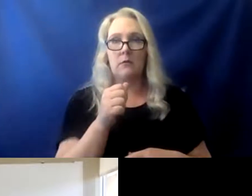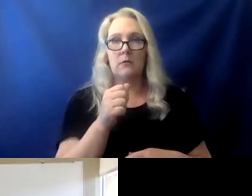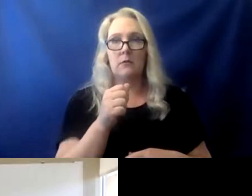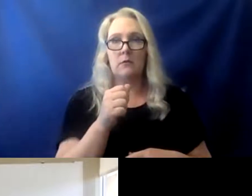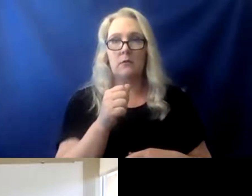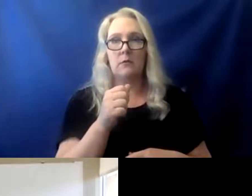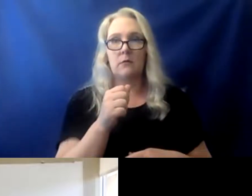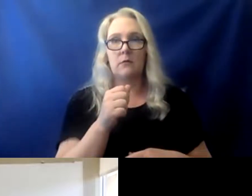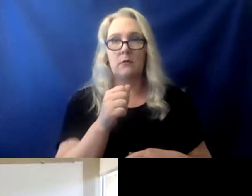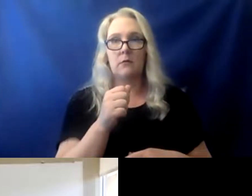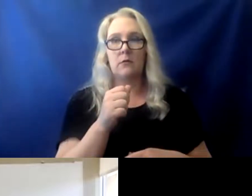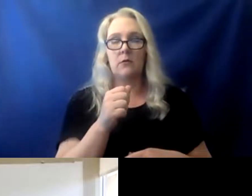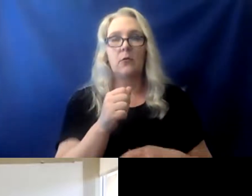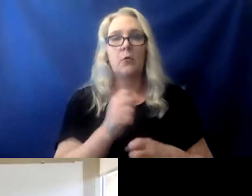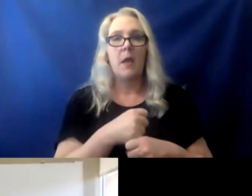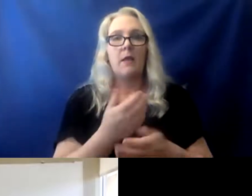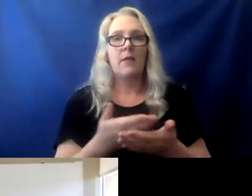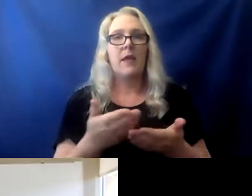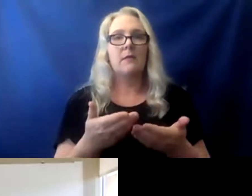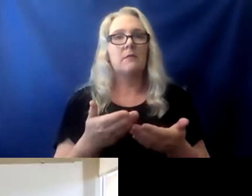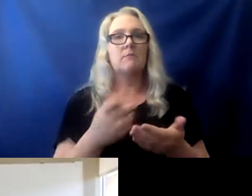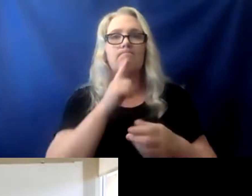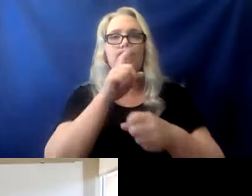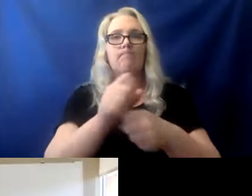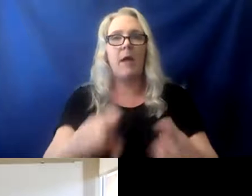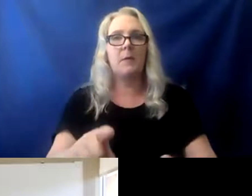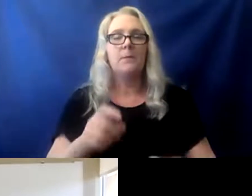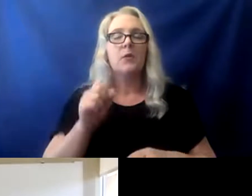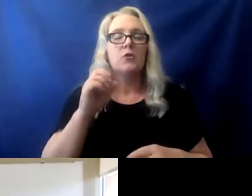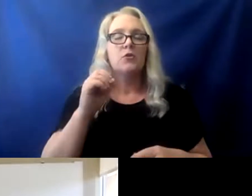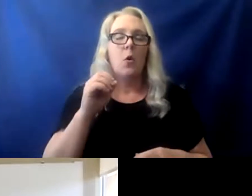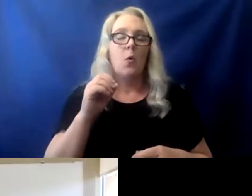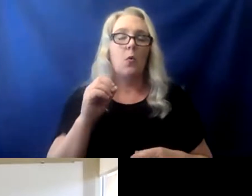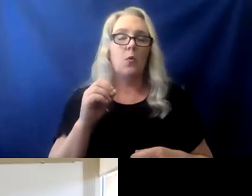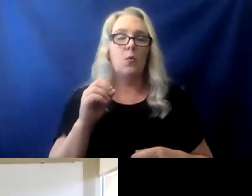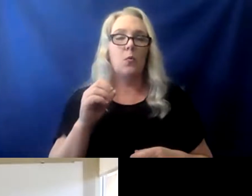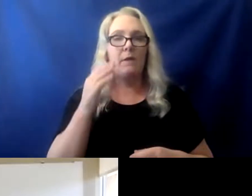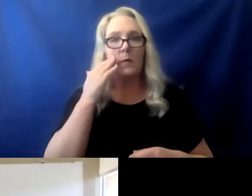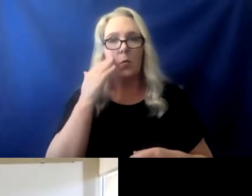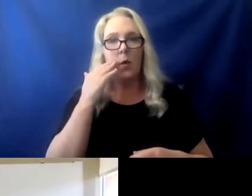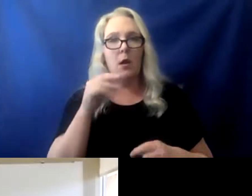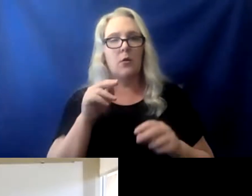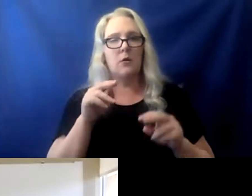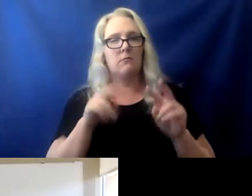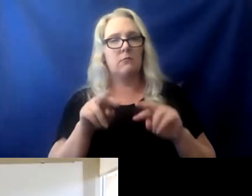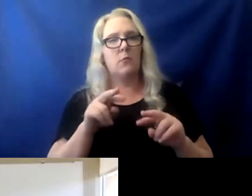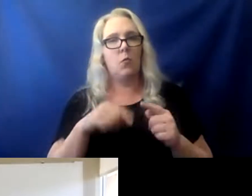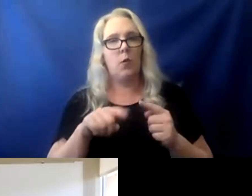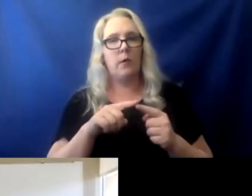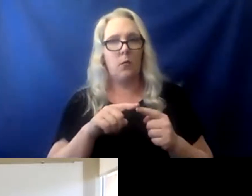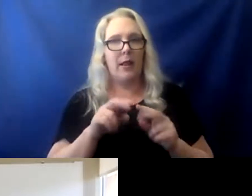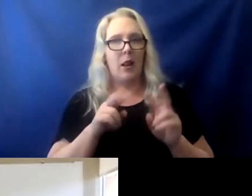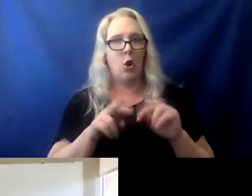be materialized. So I think we have to be aware and conscious as we look at policies.